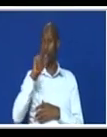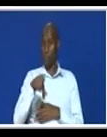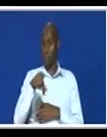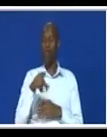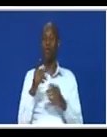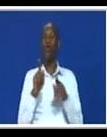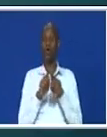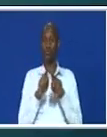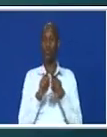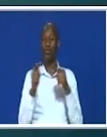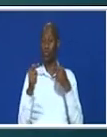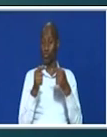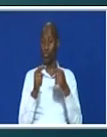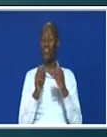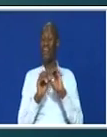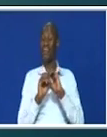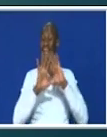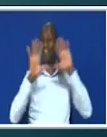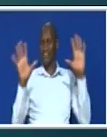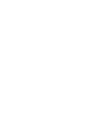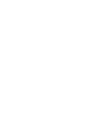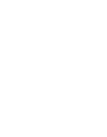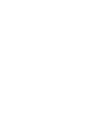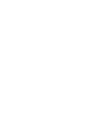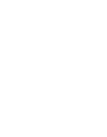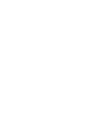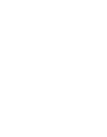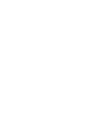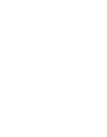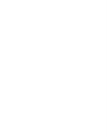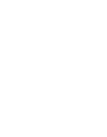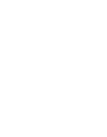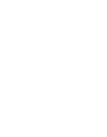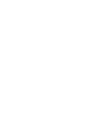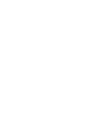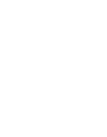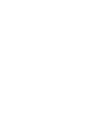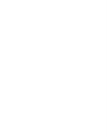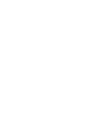you also have to write short and clear statements.